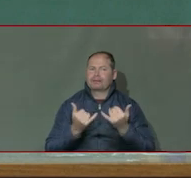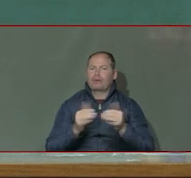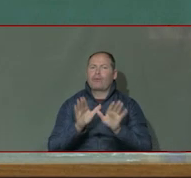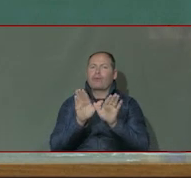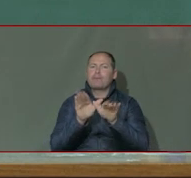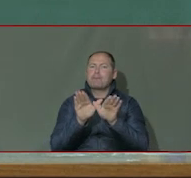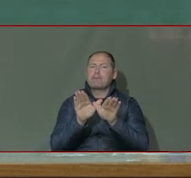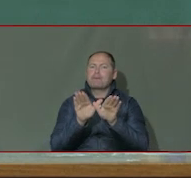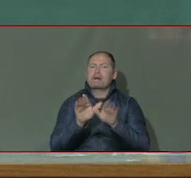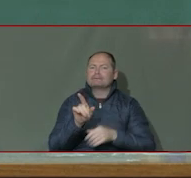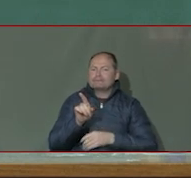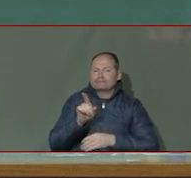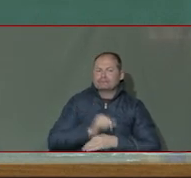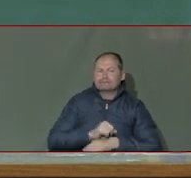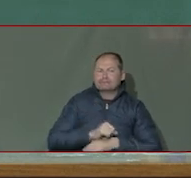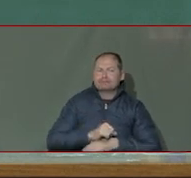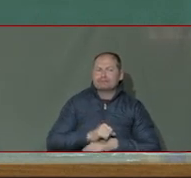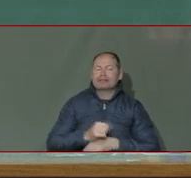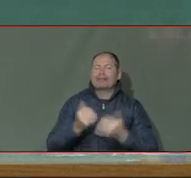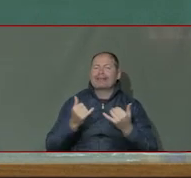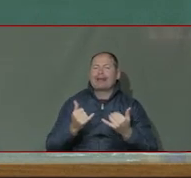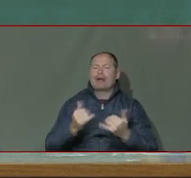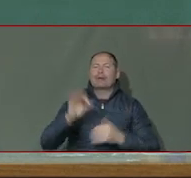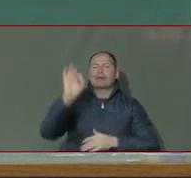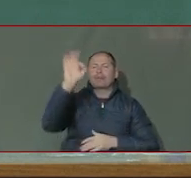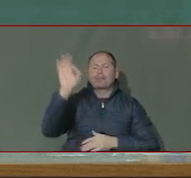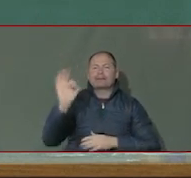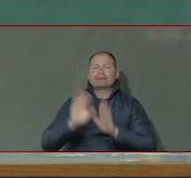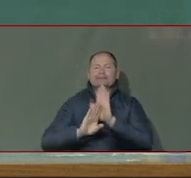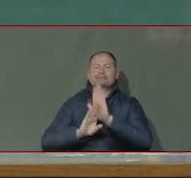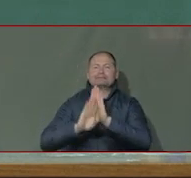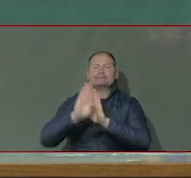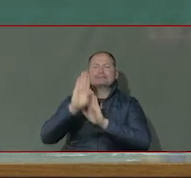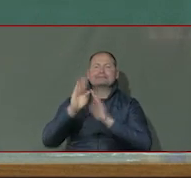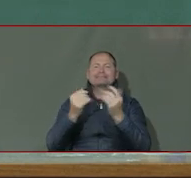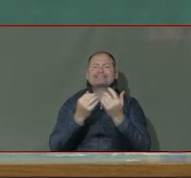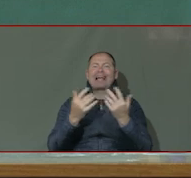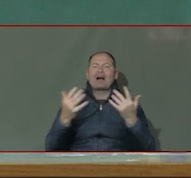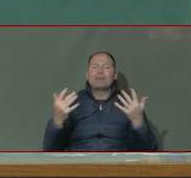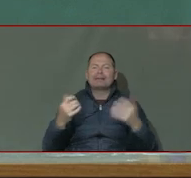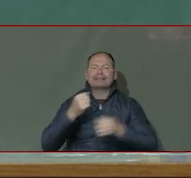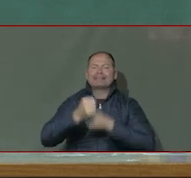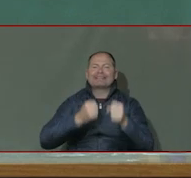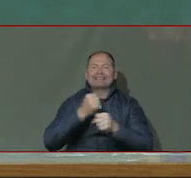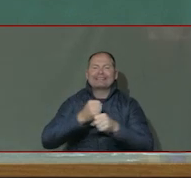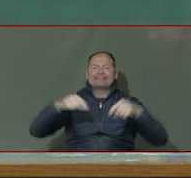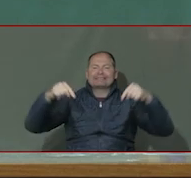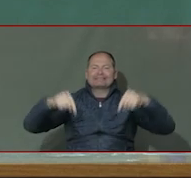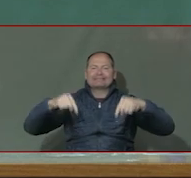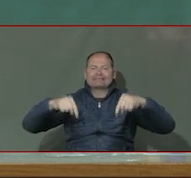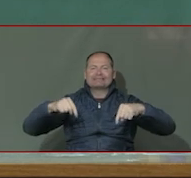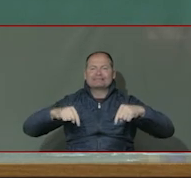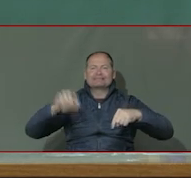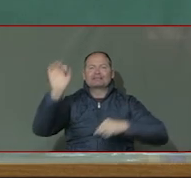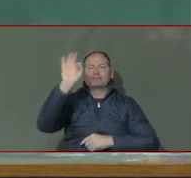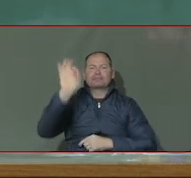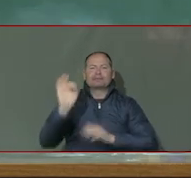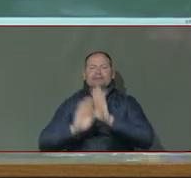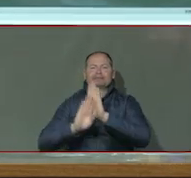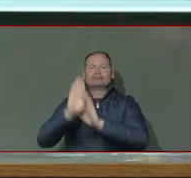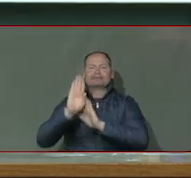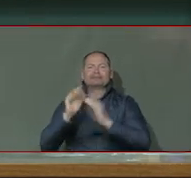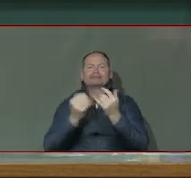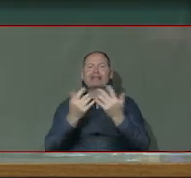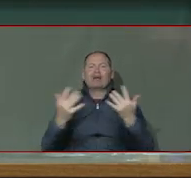bird, what is the percentage increase in this year, of this calendar year? Then you